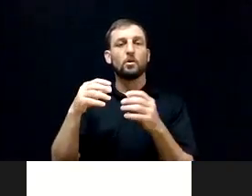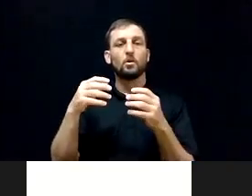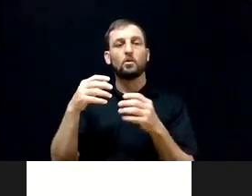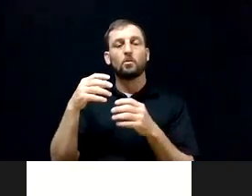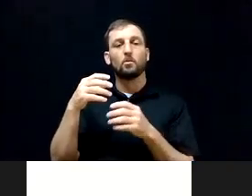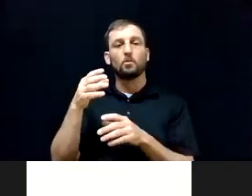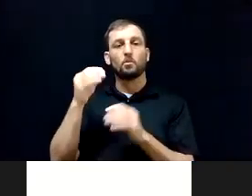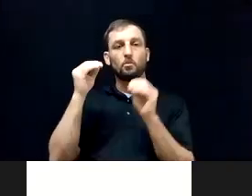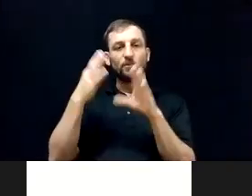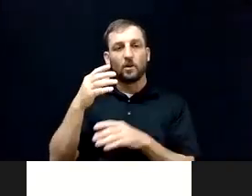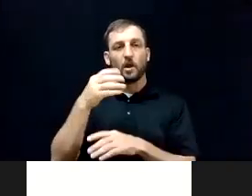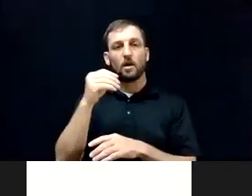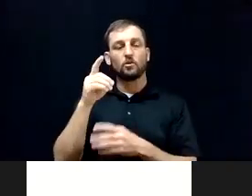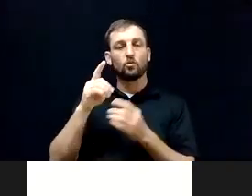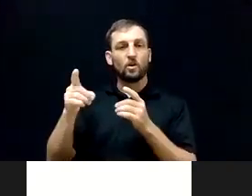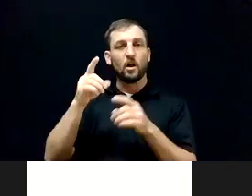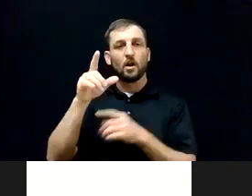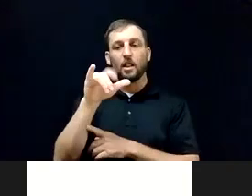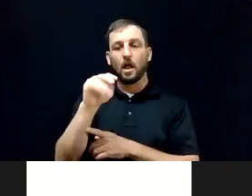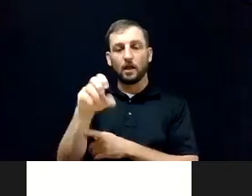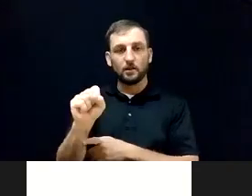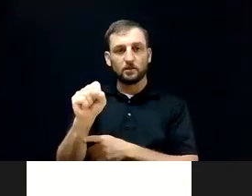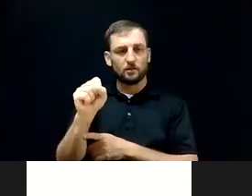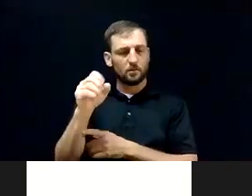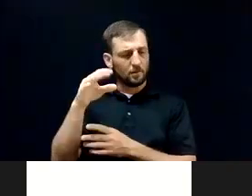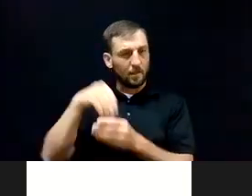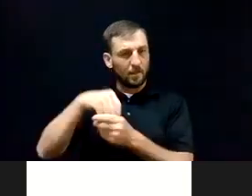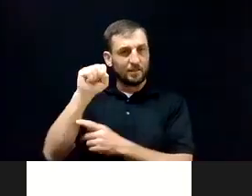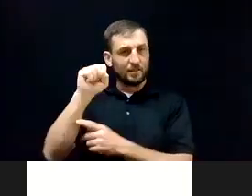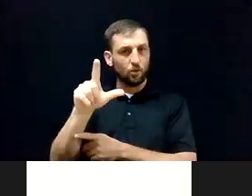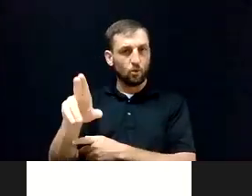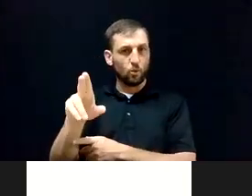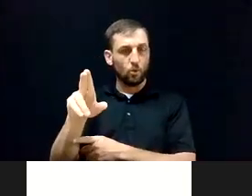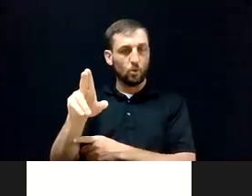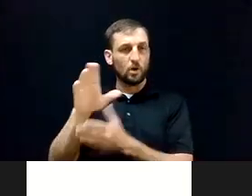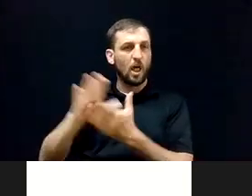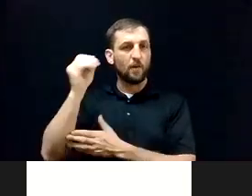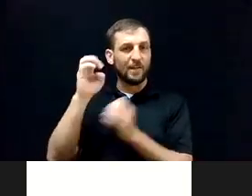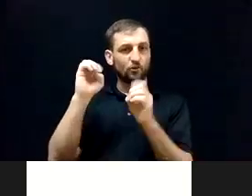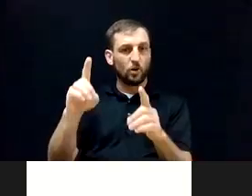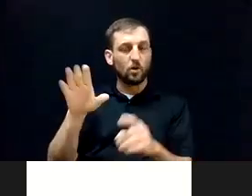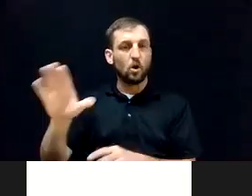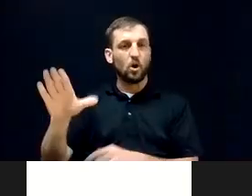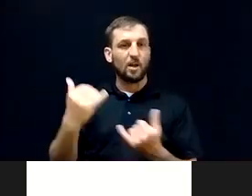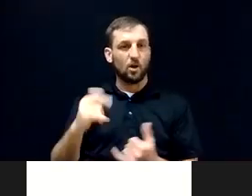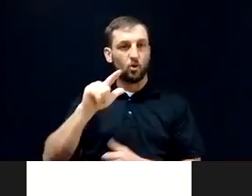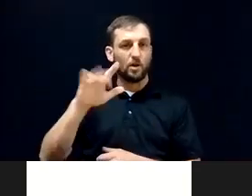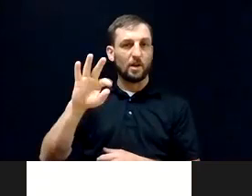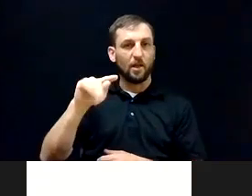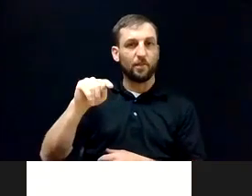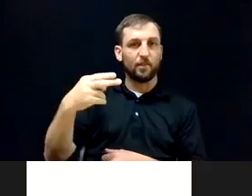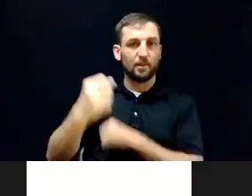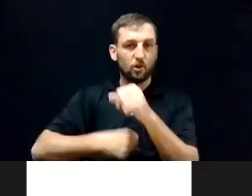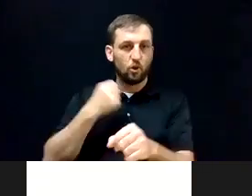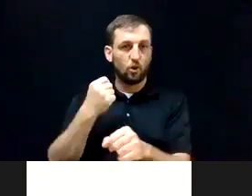Southeastern Louisiana University in the College of Education. This is her 29th year in the field of special